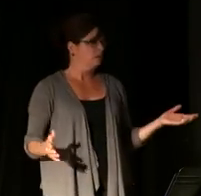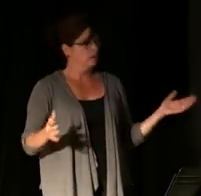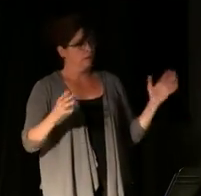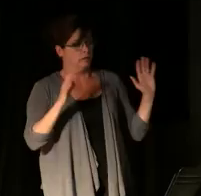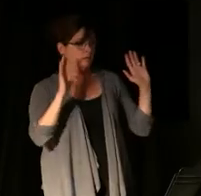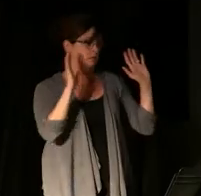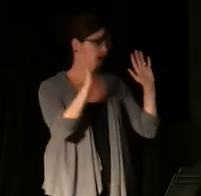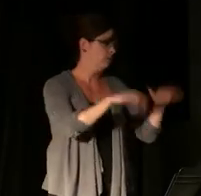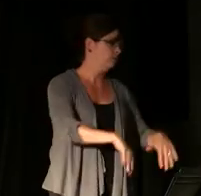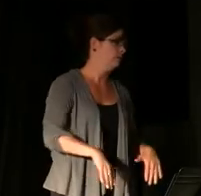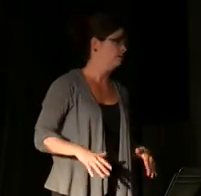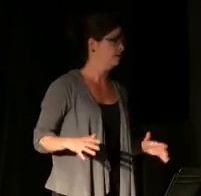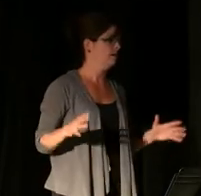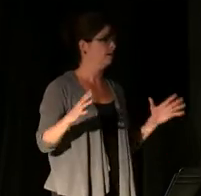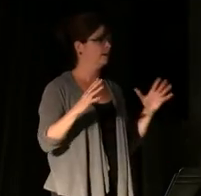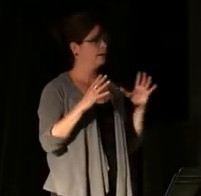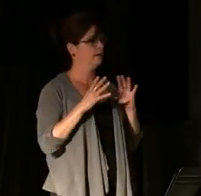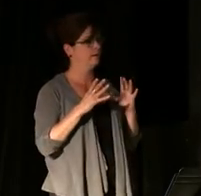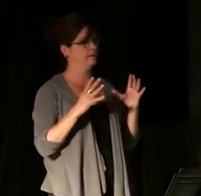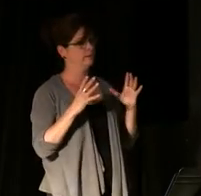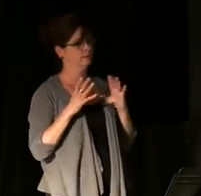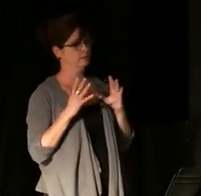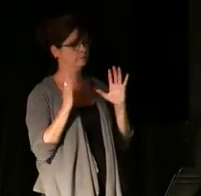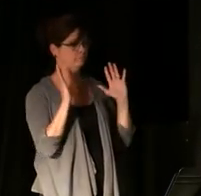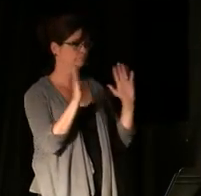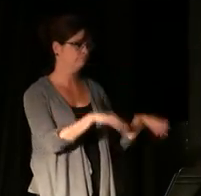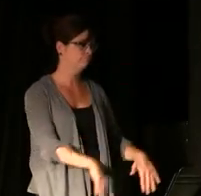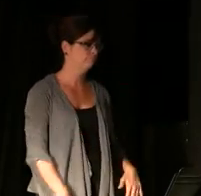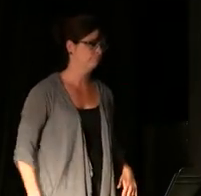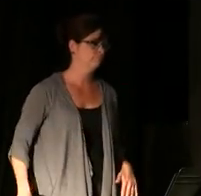Whatever you say.